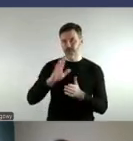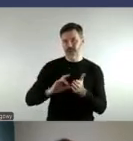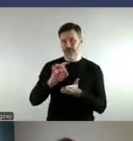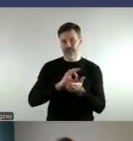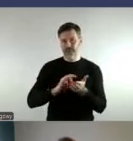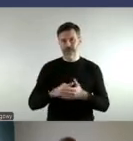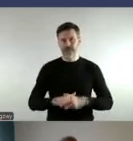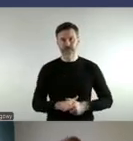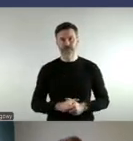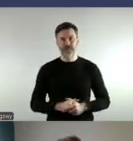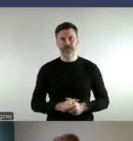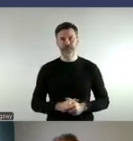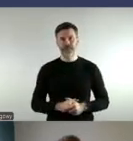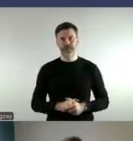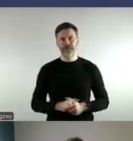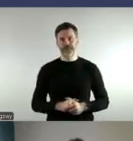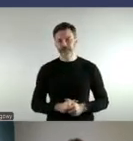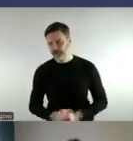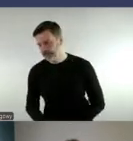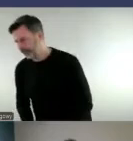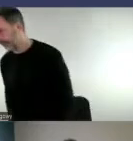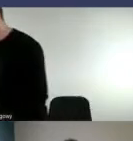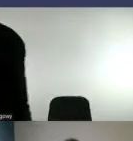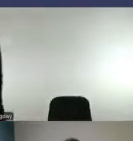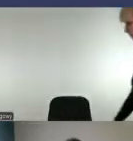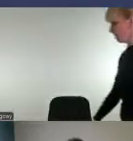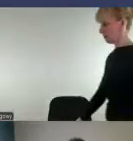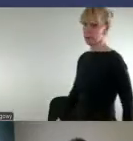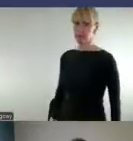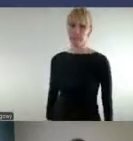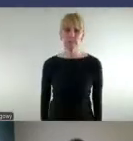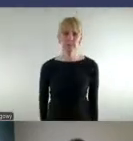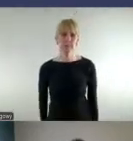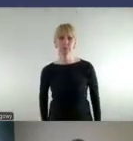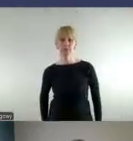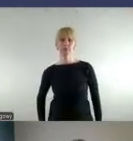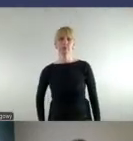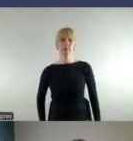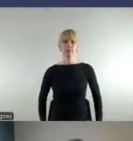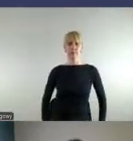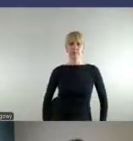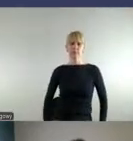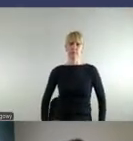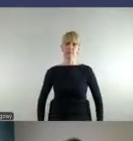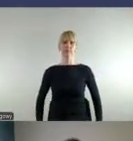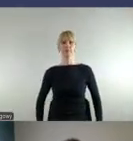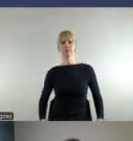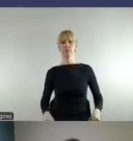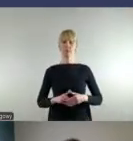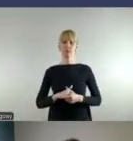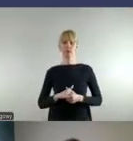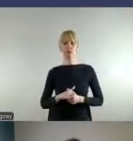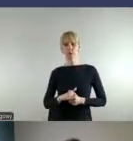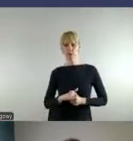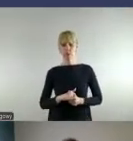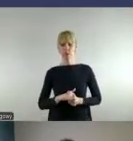Our evaluation reports and our experience from crisis handling is that with good handling, good communication,